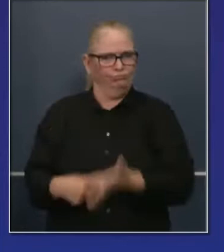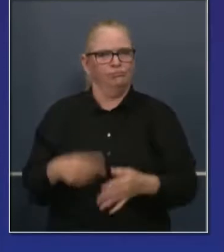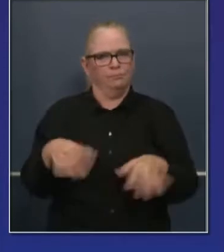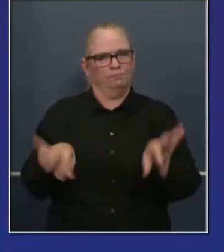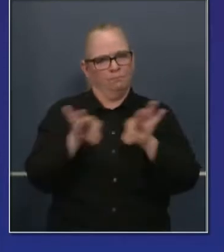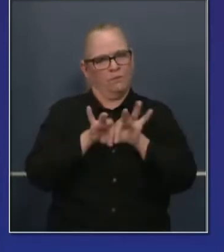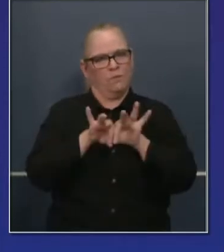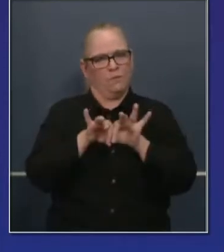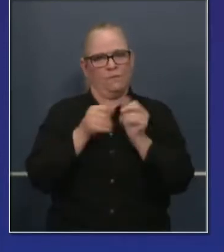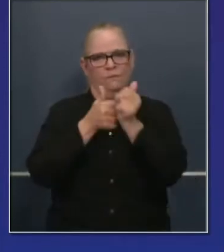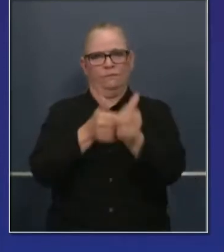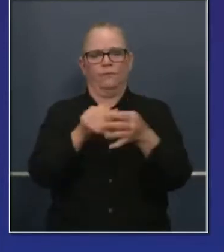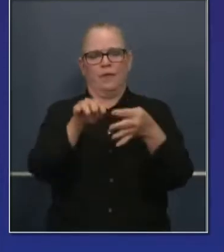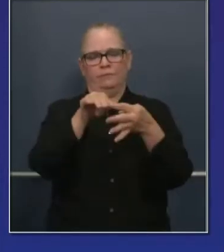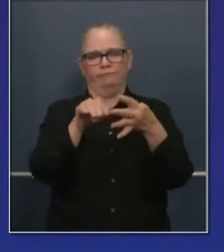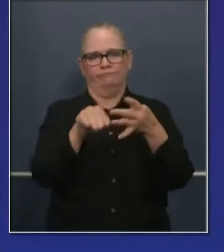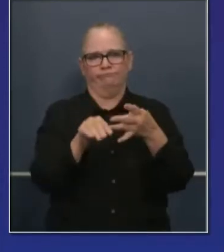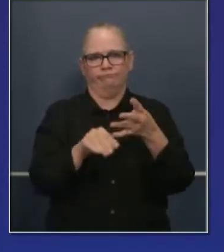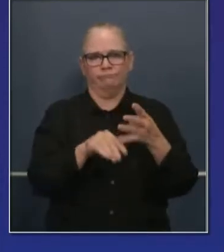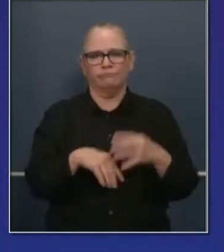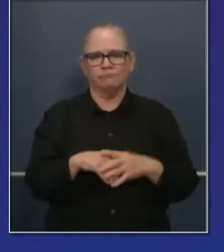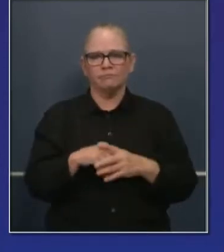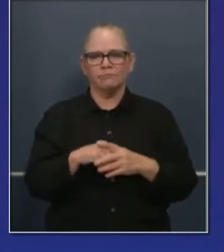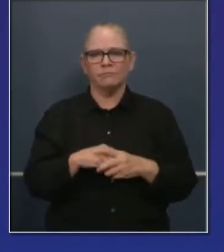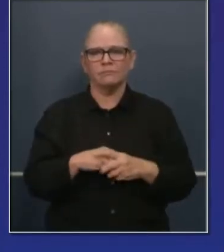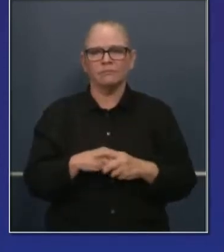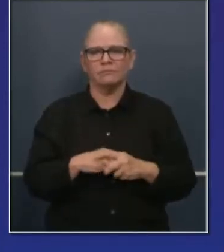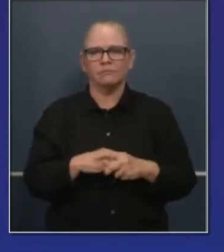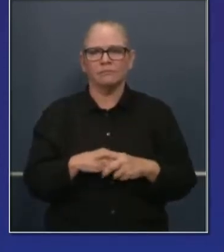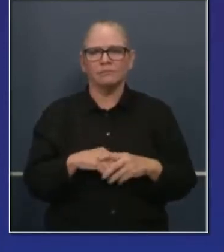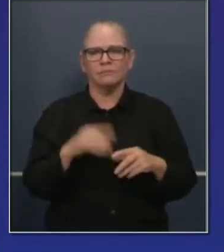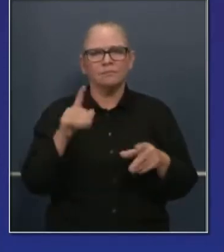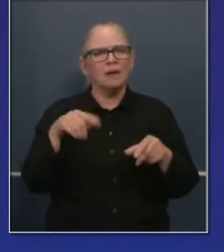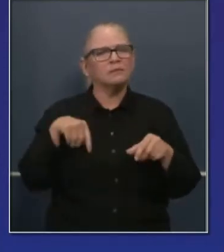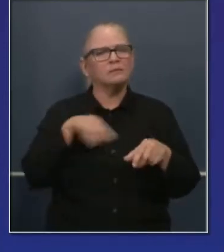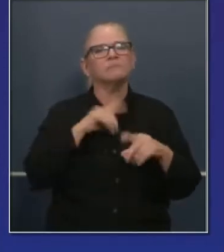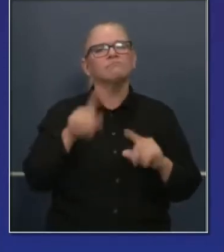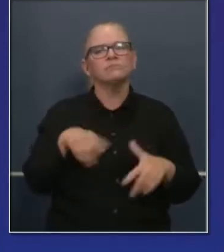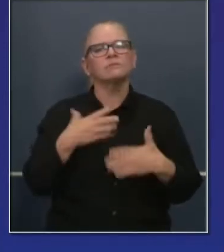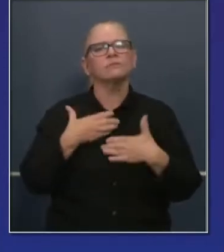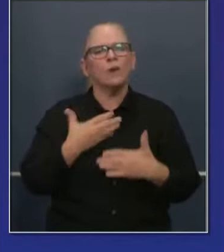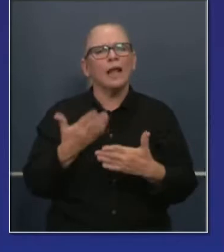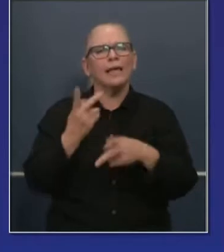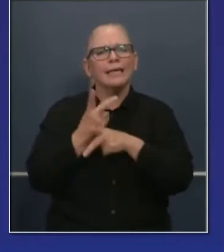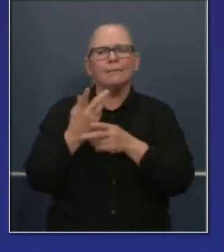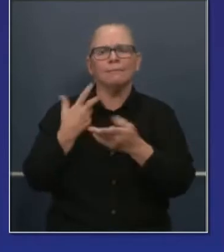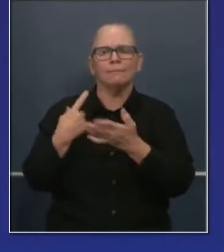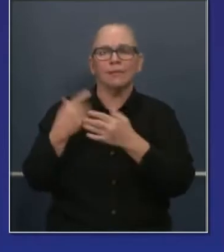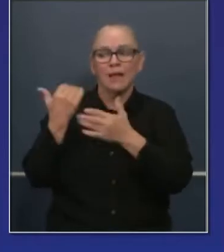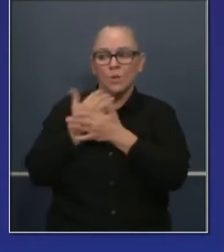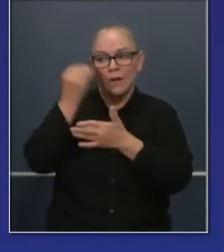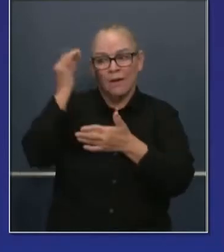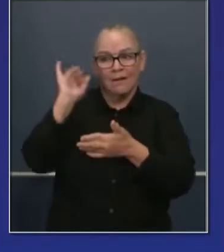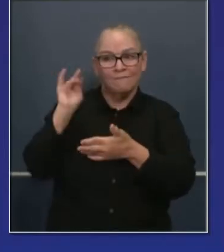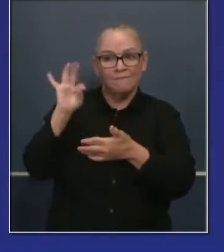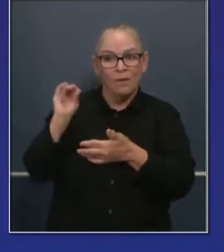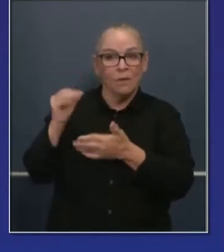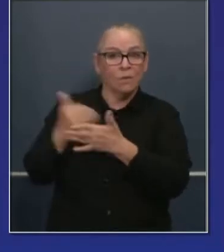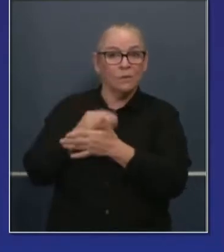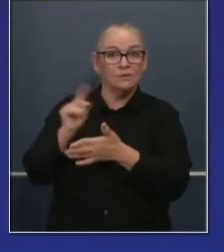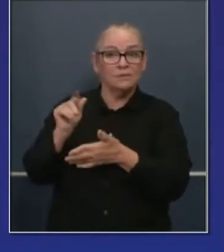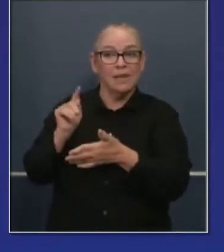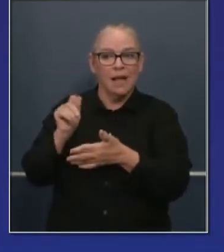that we maintain a willingness to engage, and when new information, new data presents